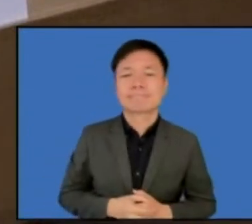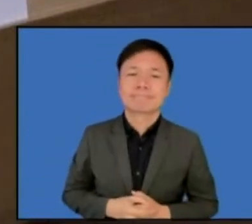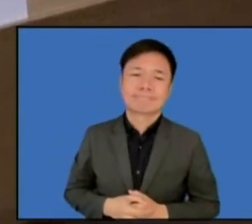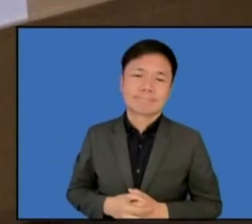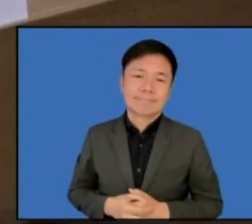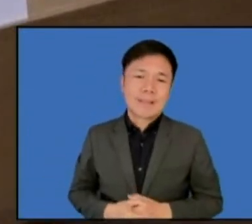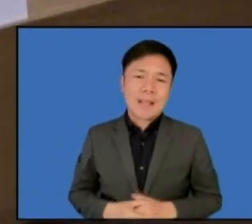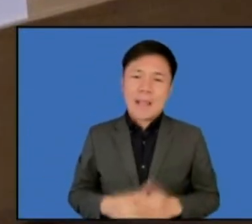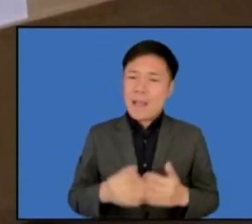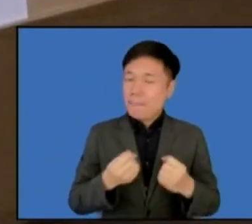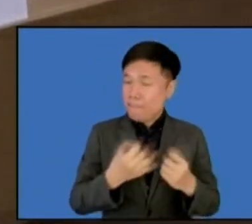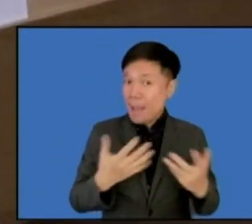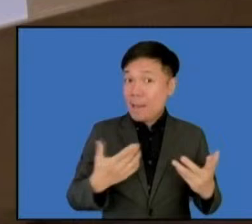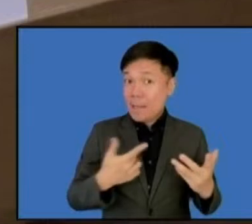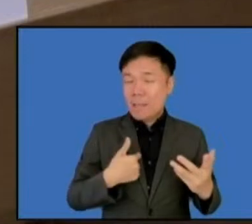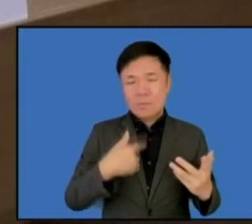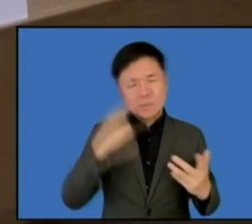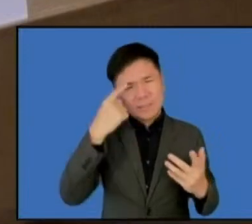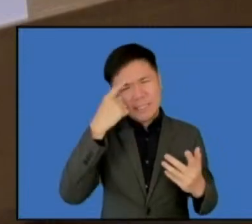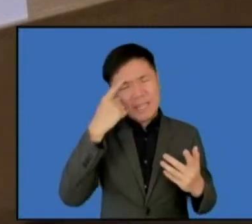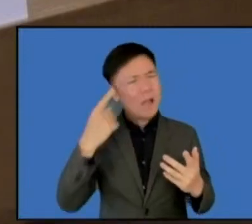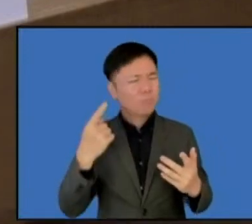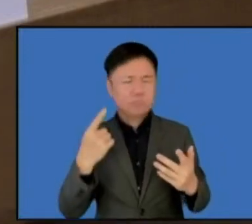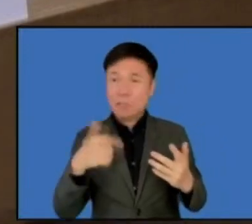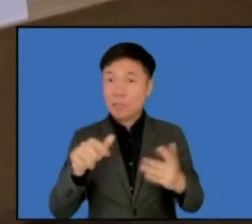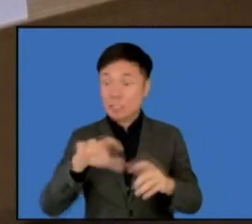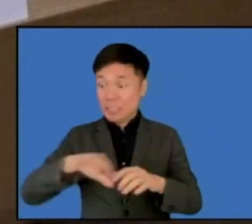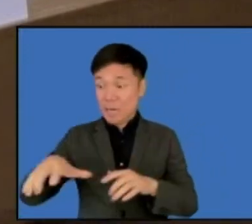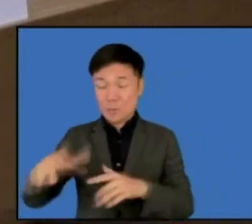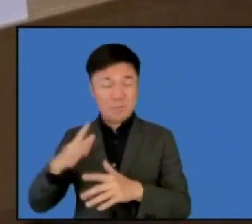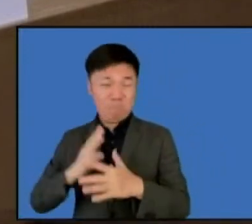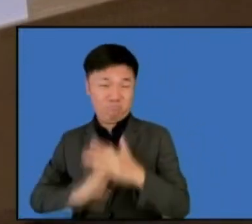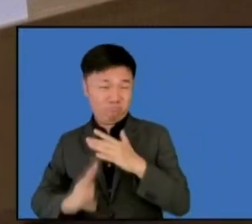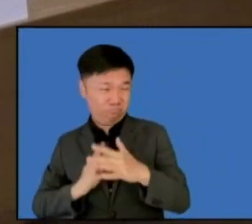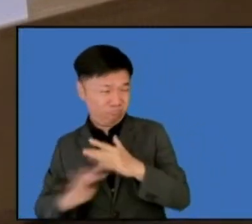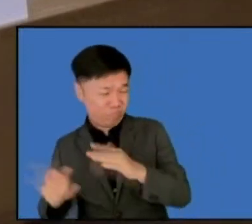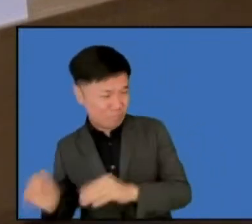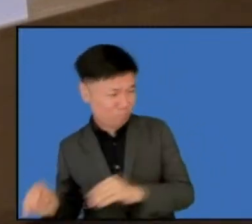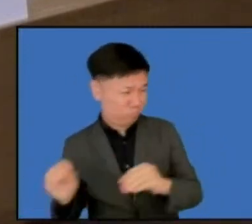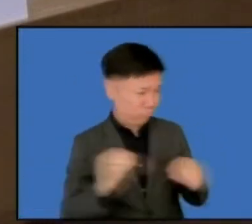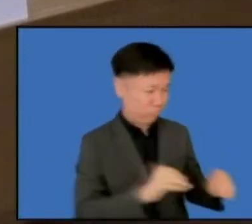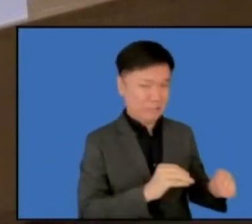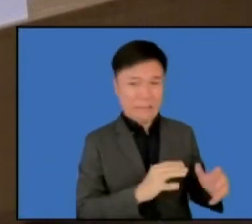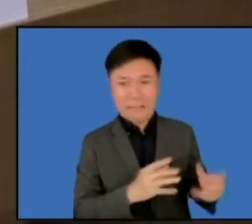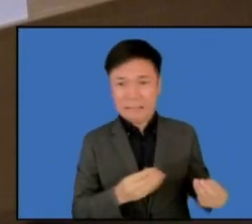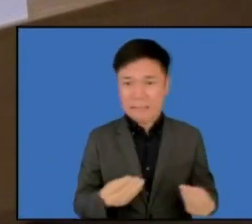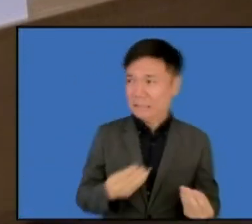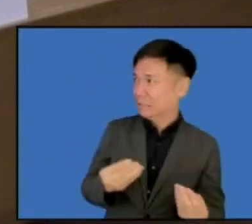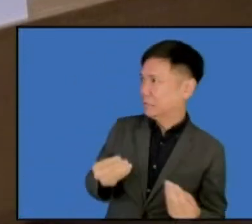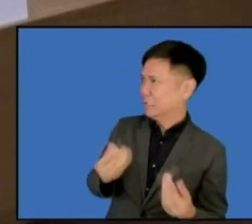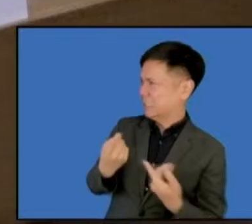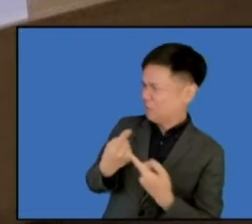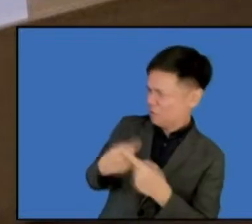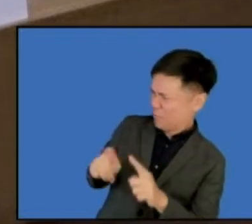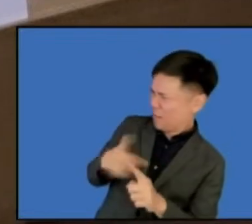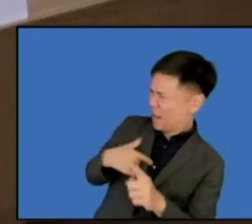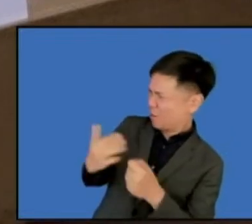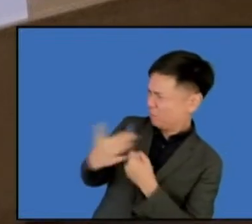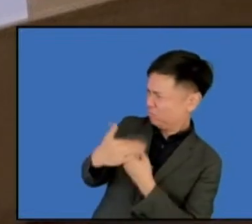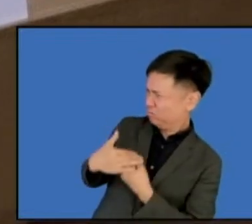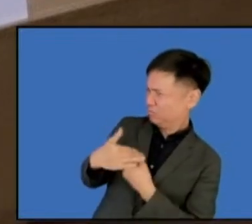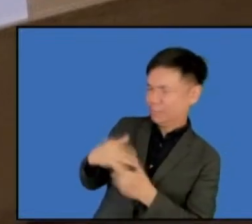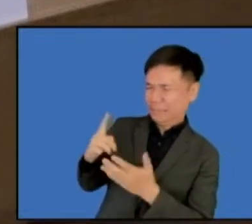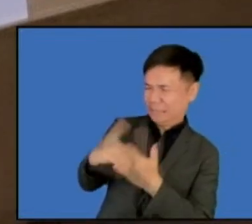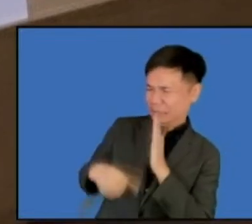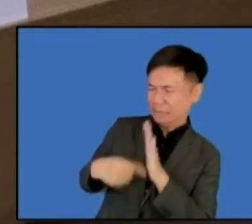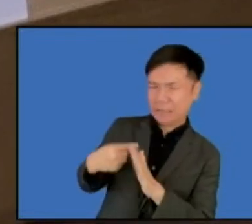challenges they already face in their countries of origin, in transit and destination, pushing them further into vulnerable situations. Discrimination